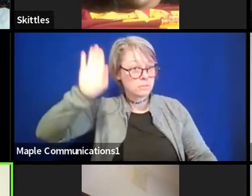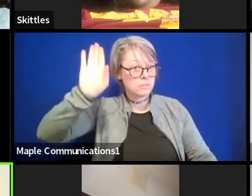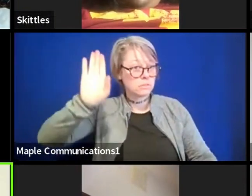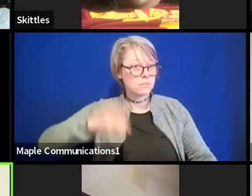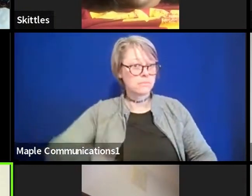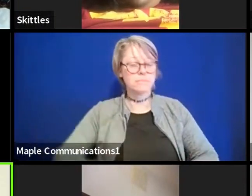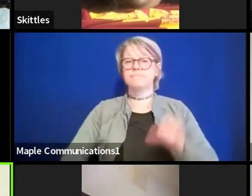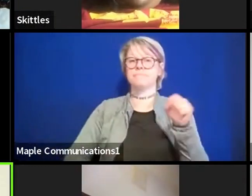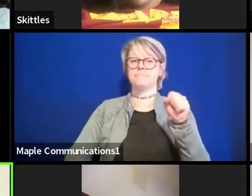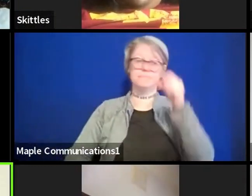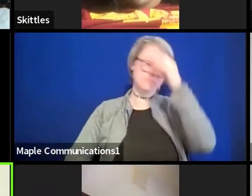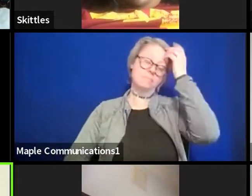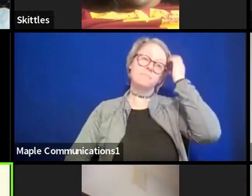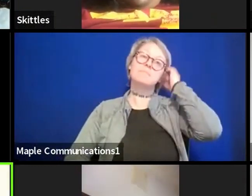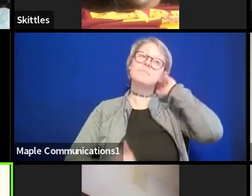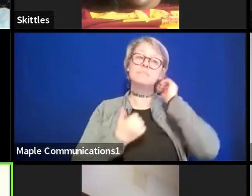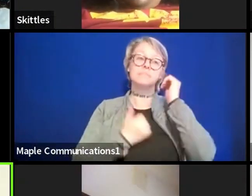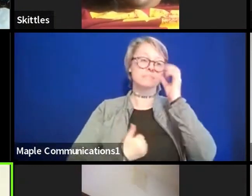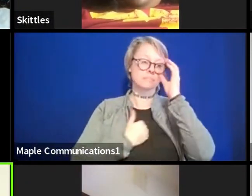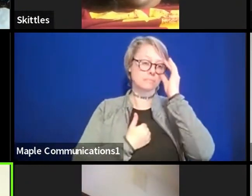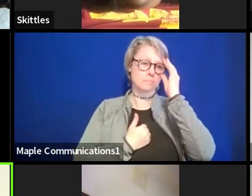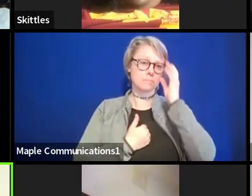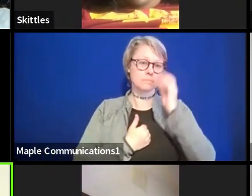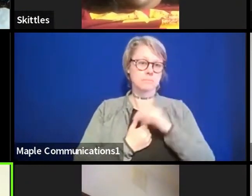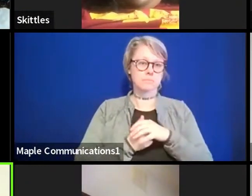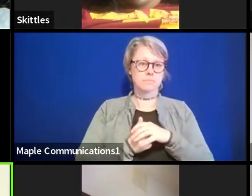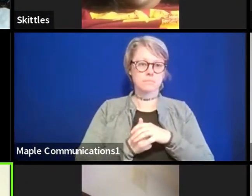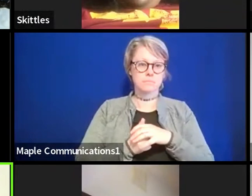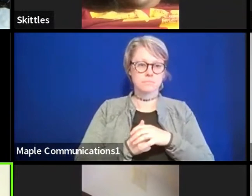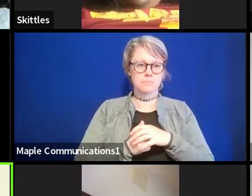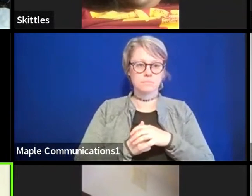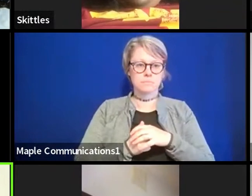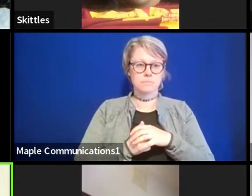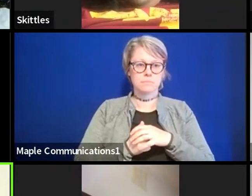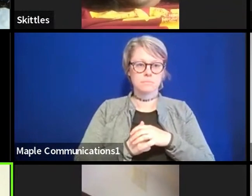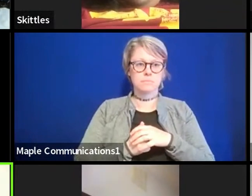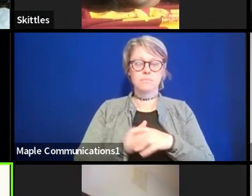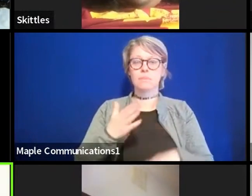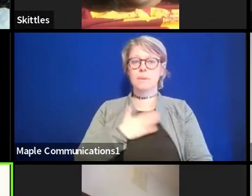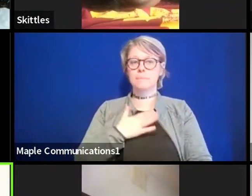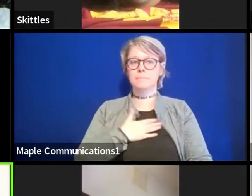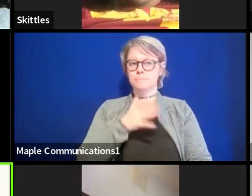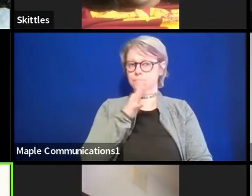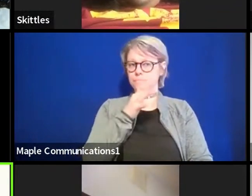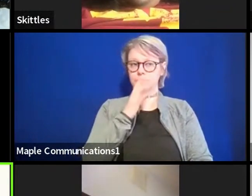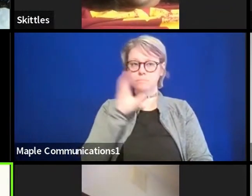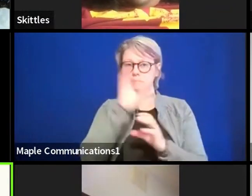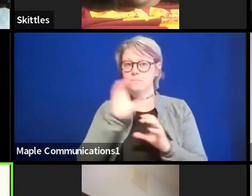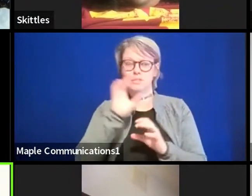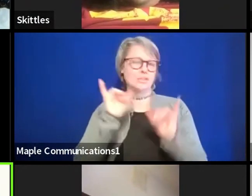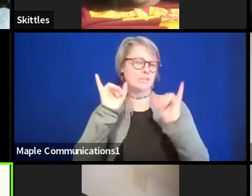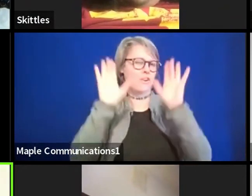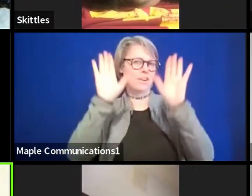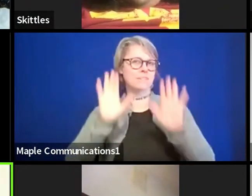Oh, yes. Sorry to interrupt. My mom was searching on the internet. She's wonderful. She's like a private eye.